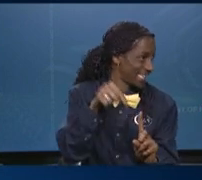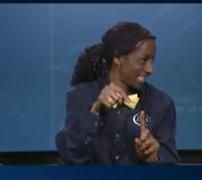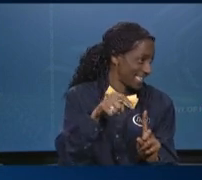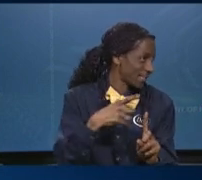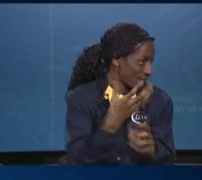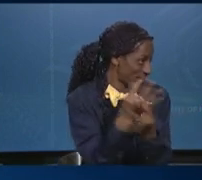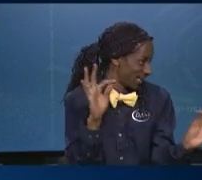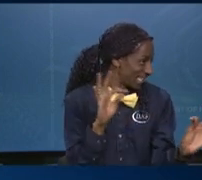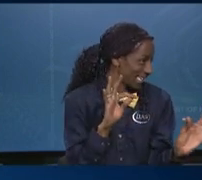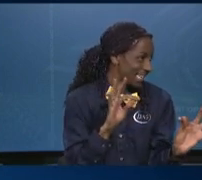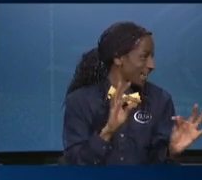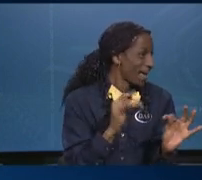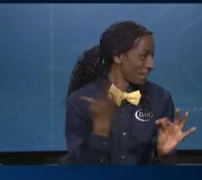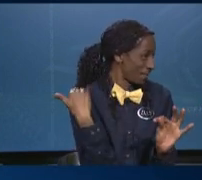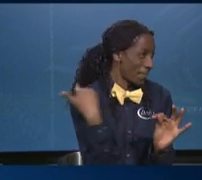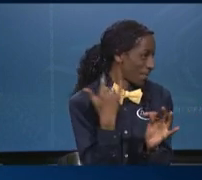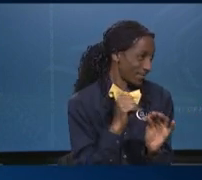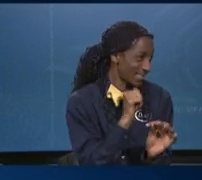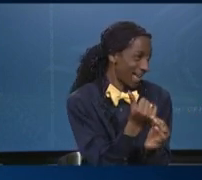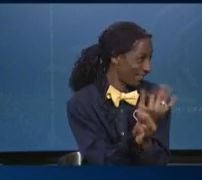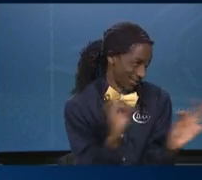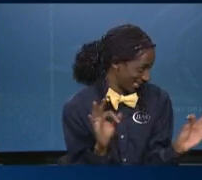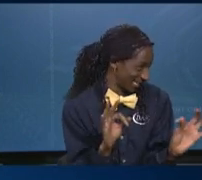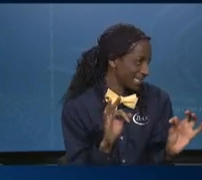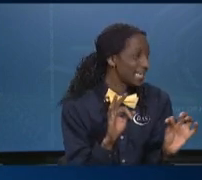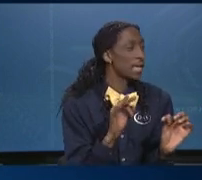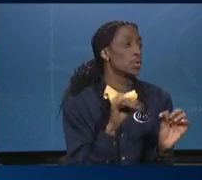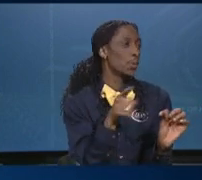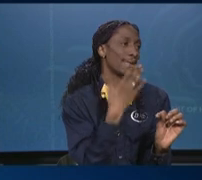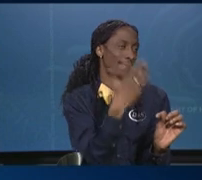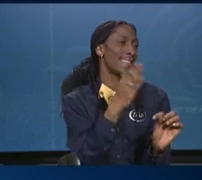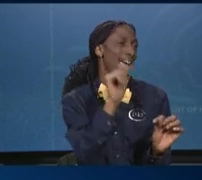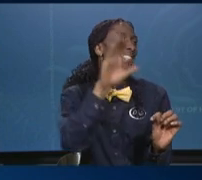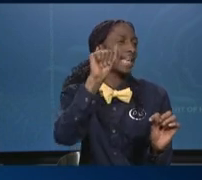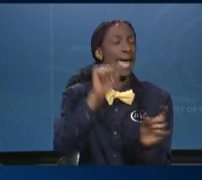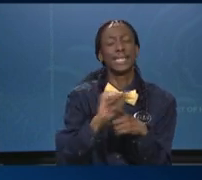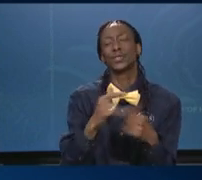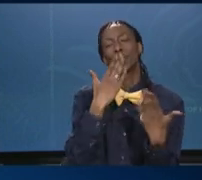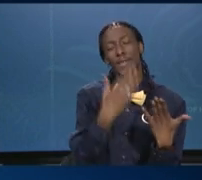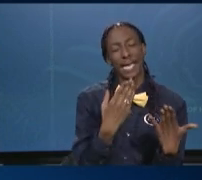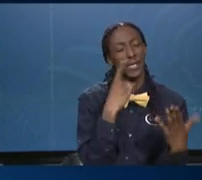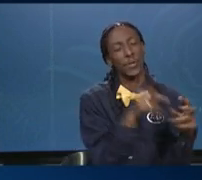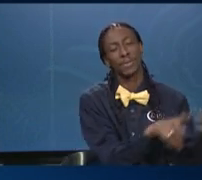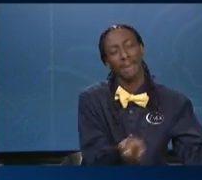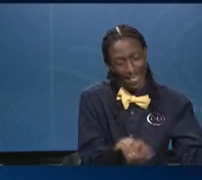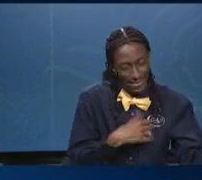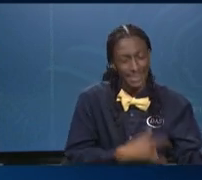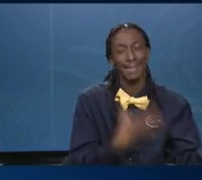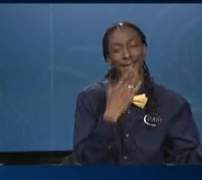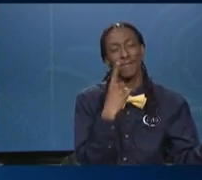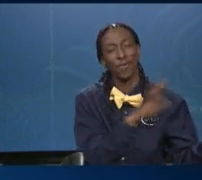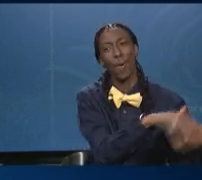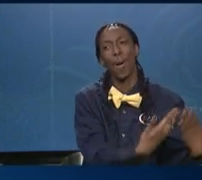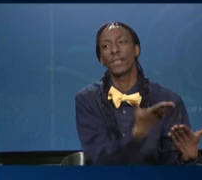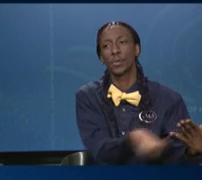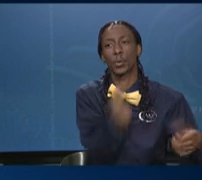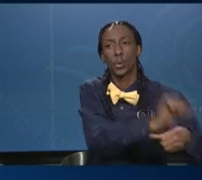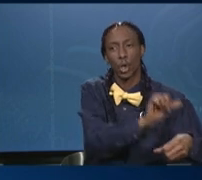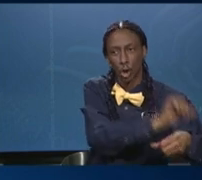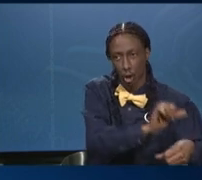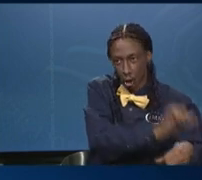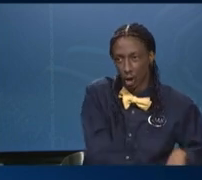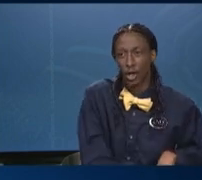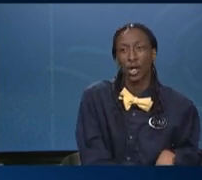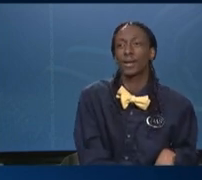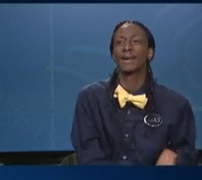ACA. So appreciate everyone for being here today. Thank you so much to our panelists and all the work that you're doing and going to continue doing. And